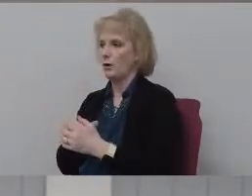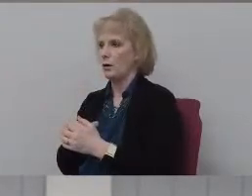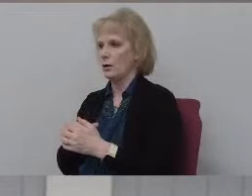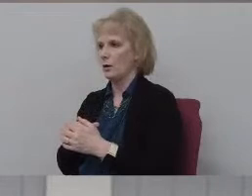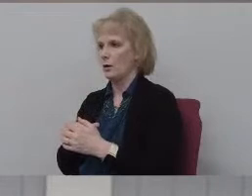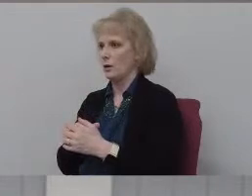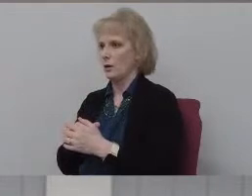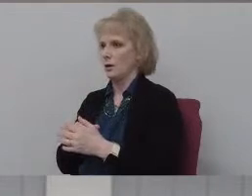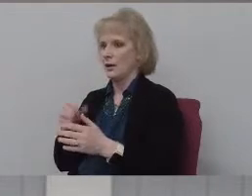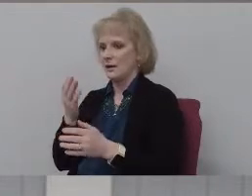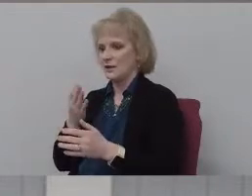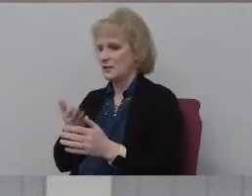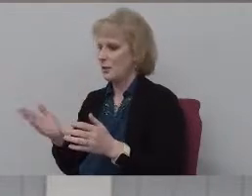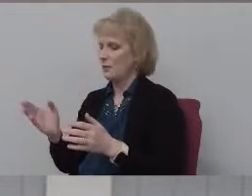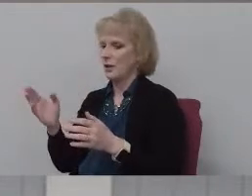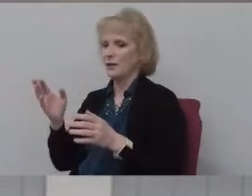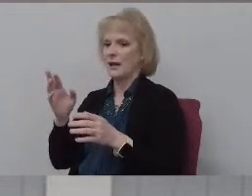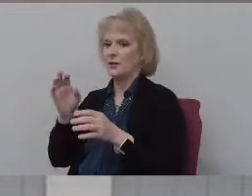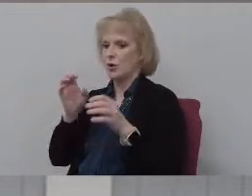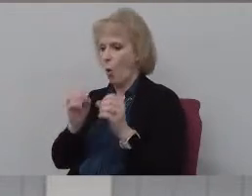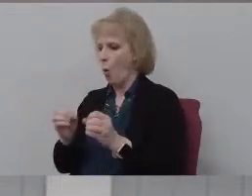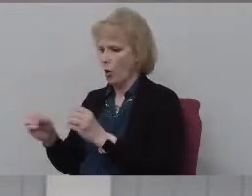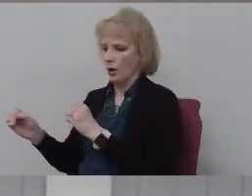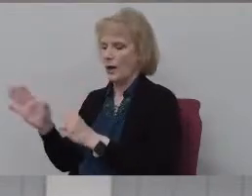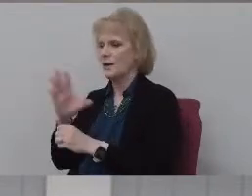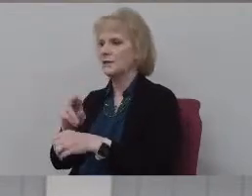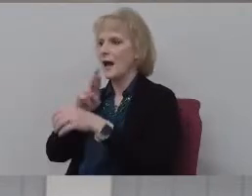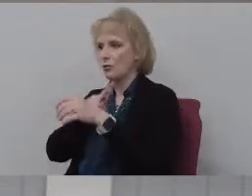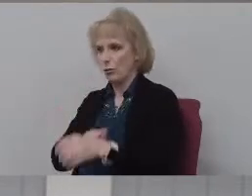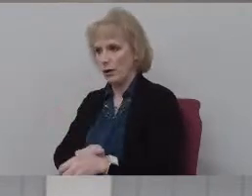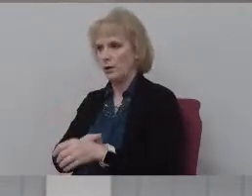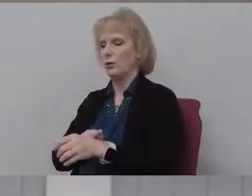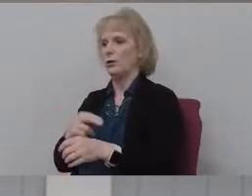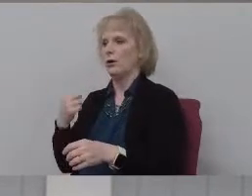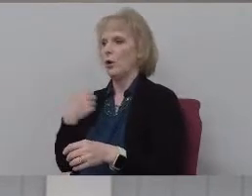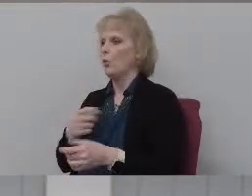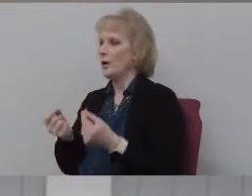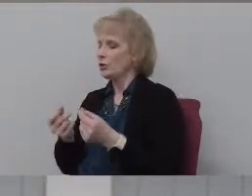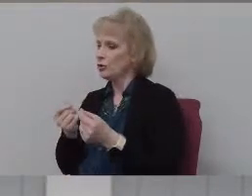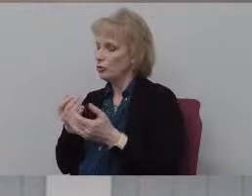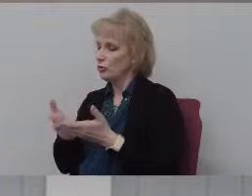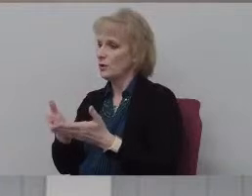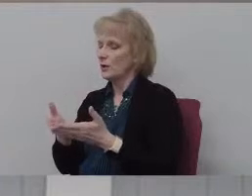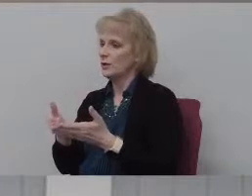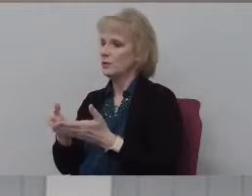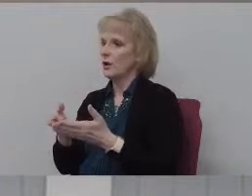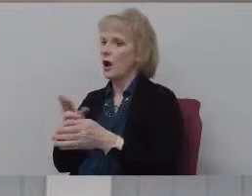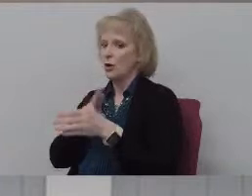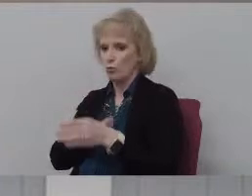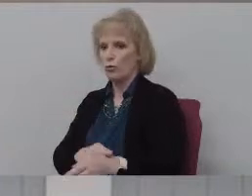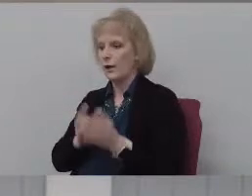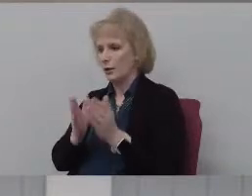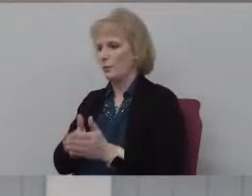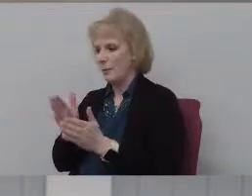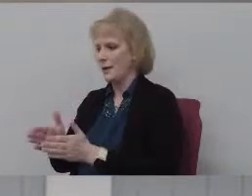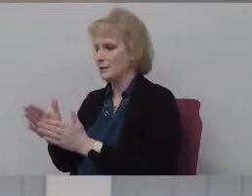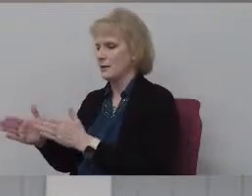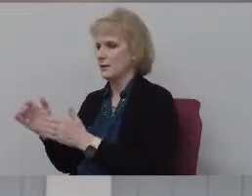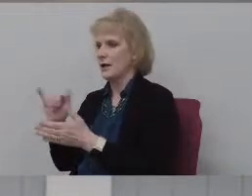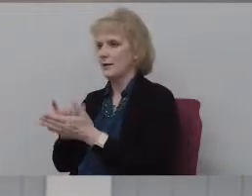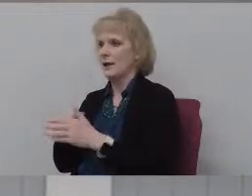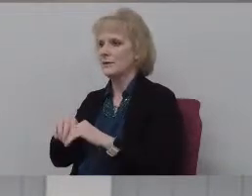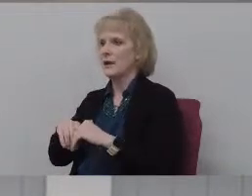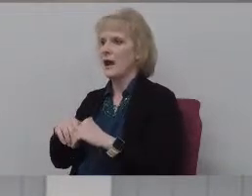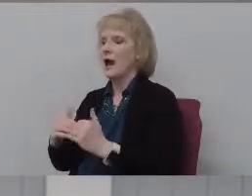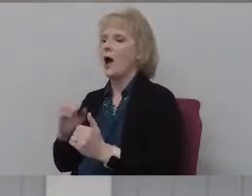something that's organized and something regular about it. We do this thing on a regular basis, and that's how we are established, and that's how we